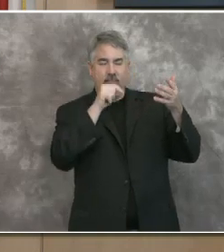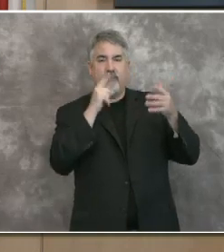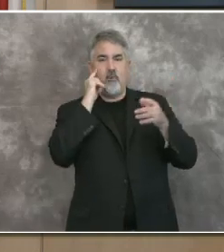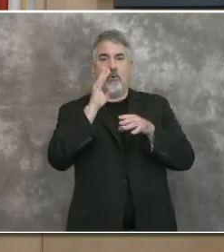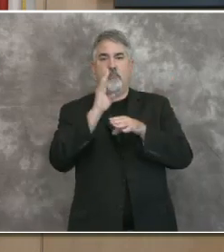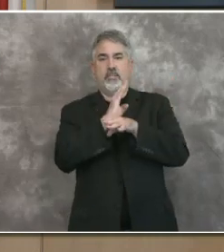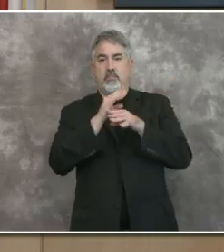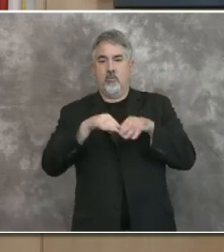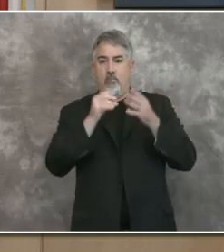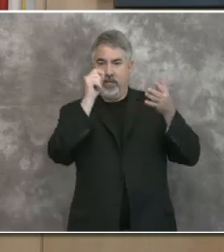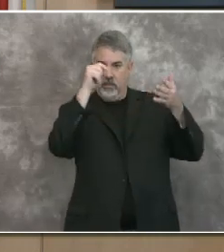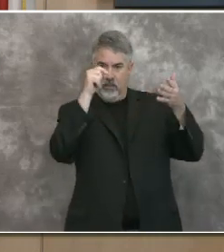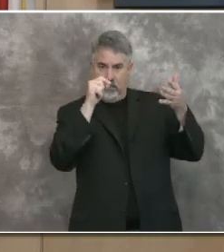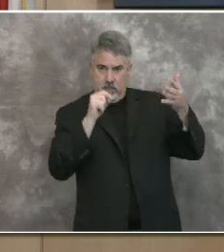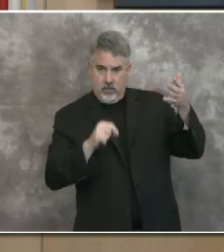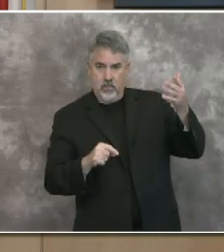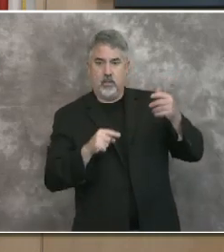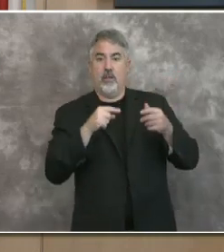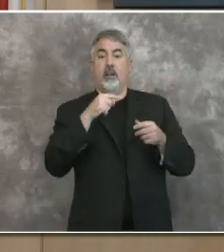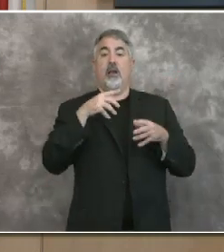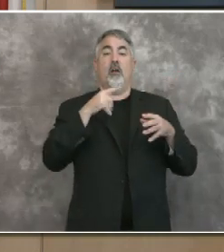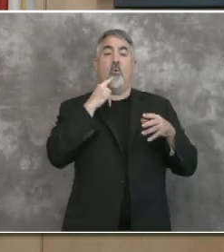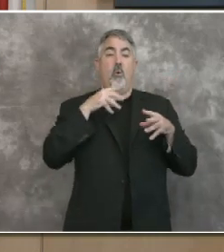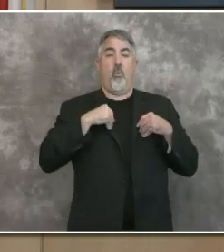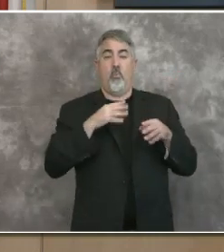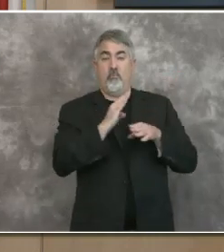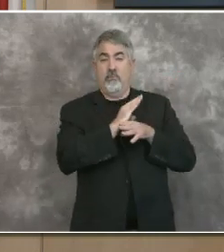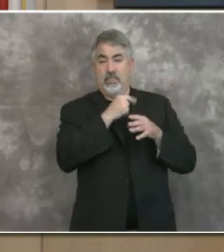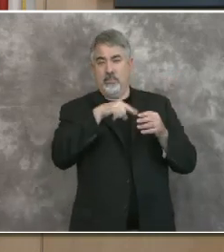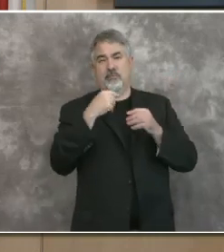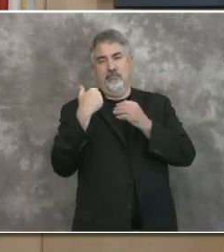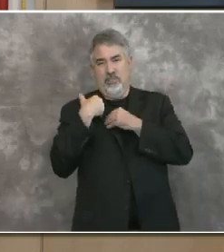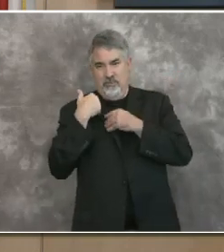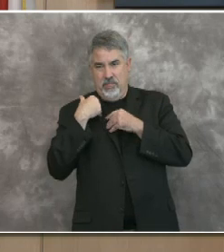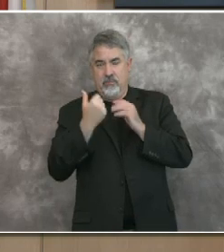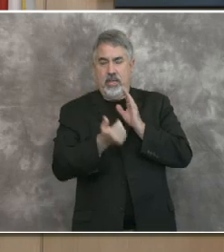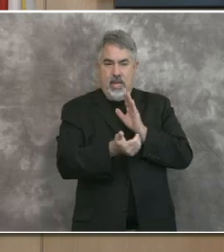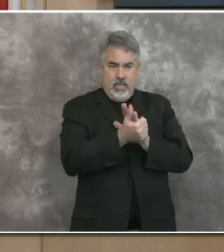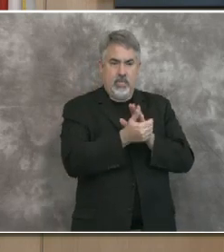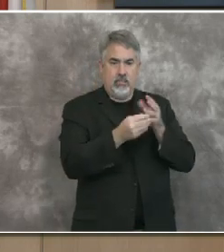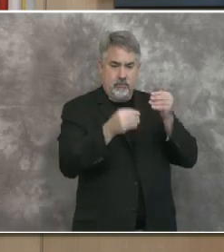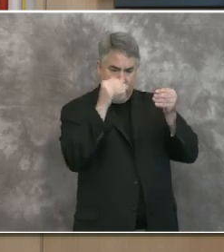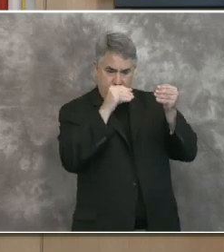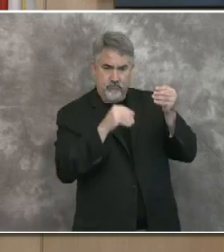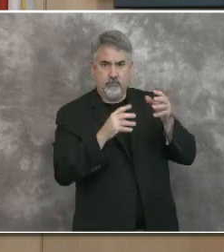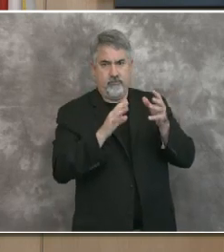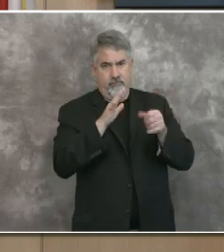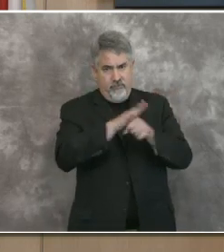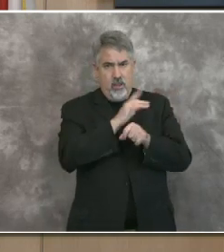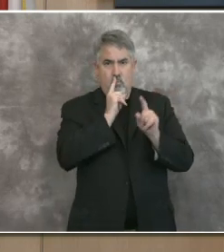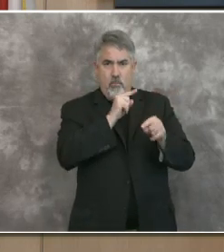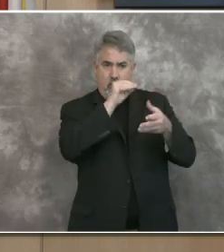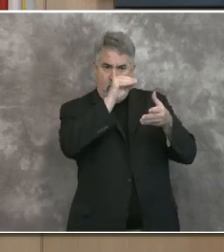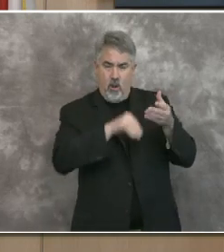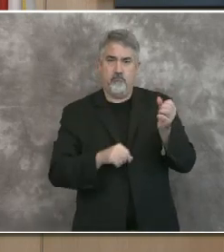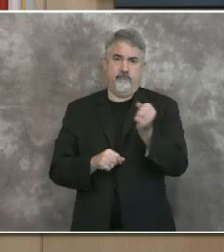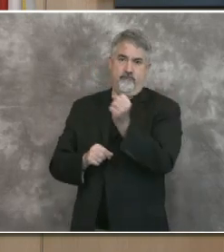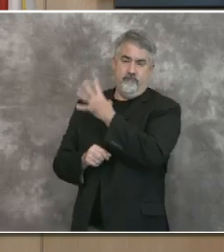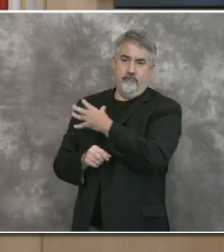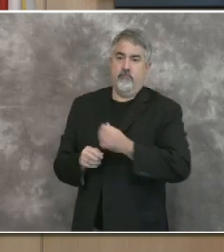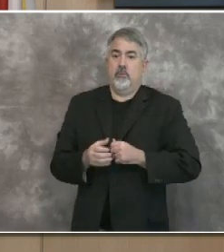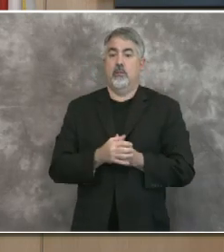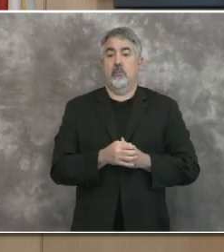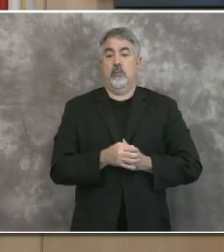which will be attached to that form, and you should make sure you comply with that also. The safe reopening plan will need to be